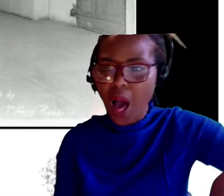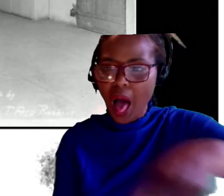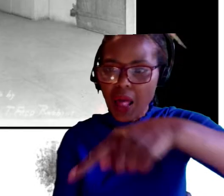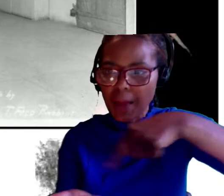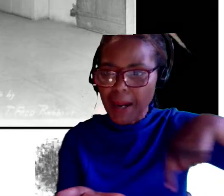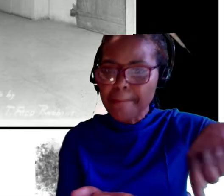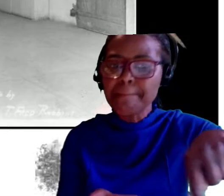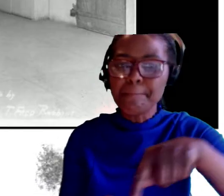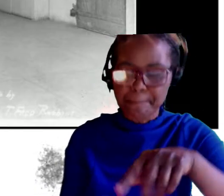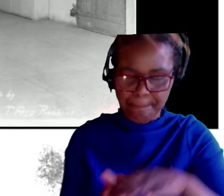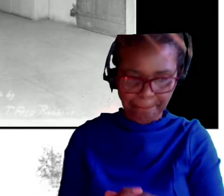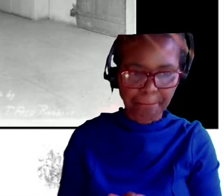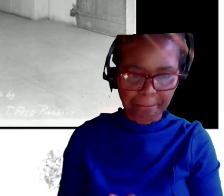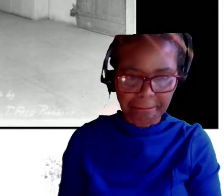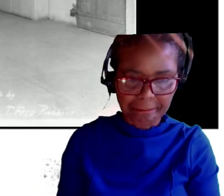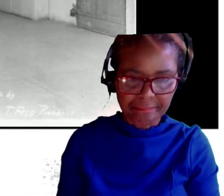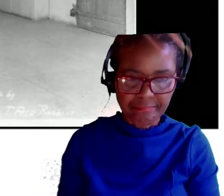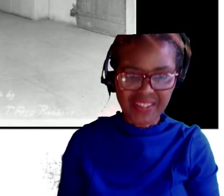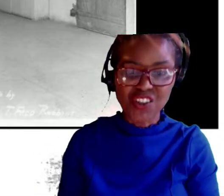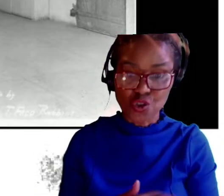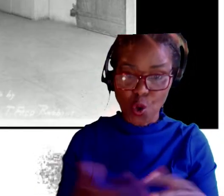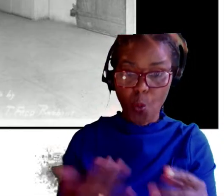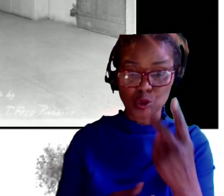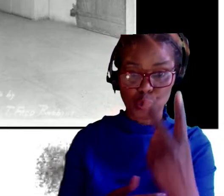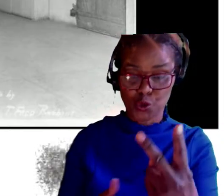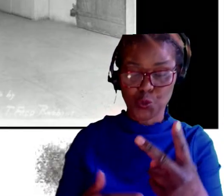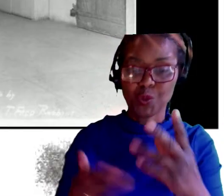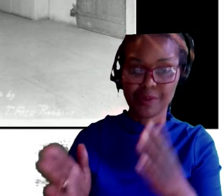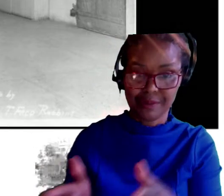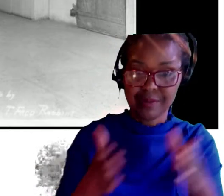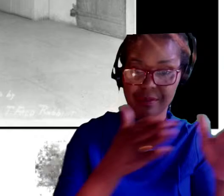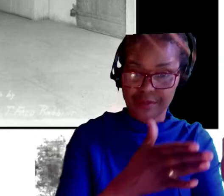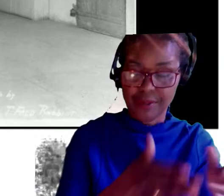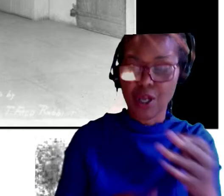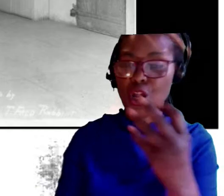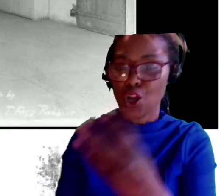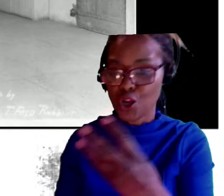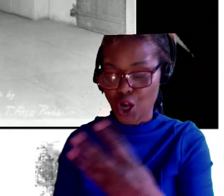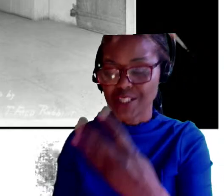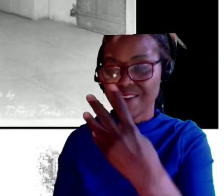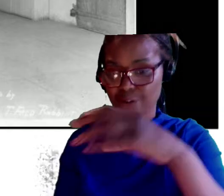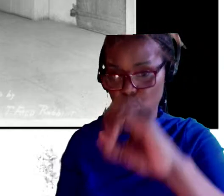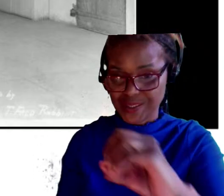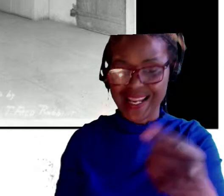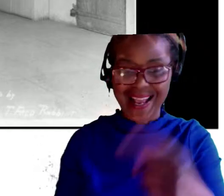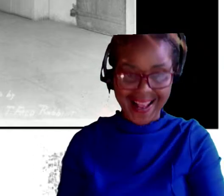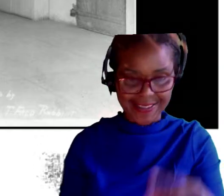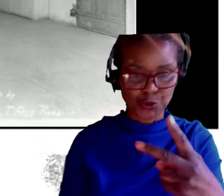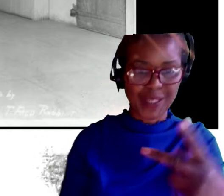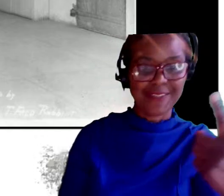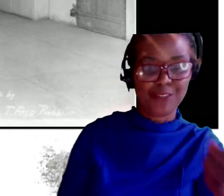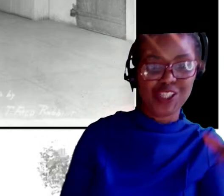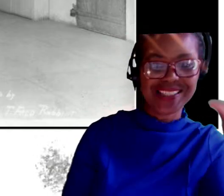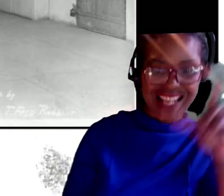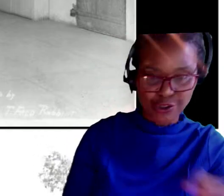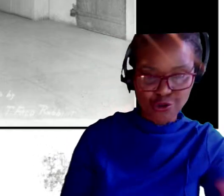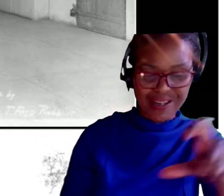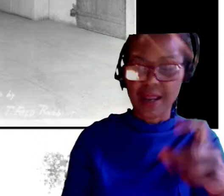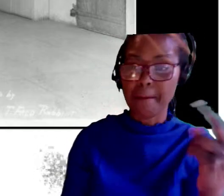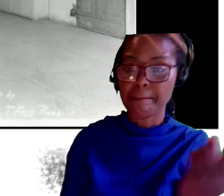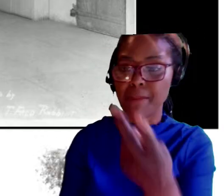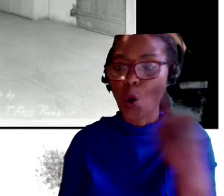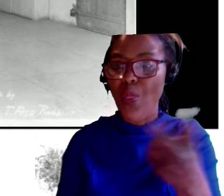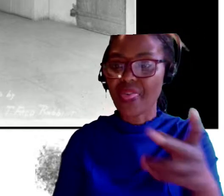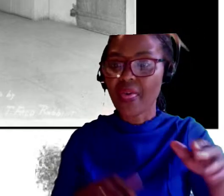So the two sessions in 1940 and the 21st century play out simultaneously on stage. There are connections